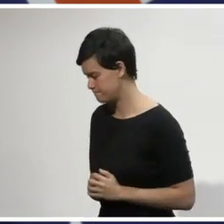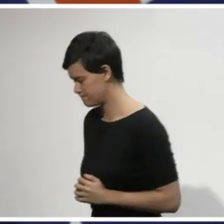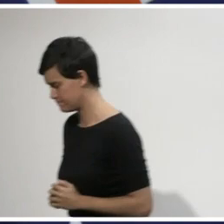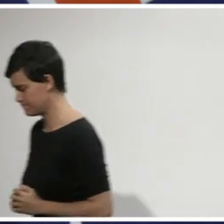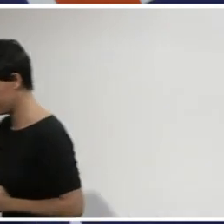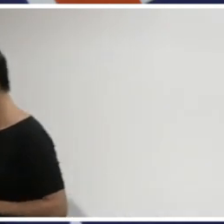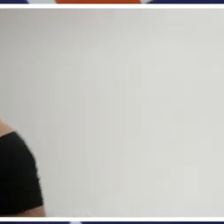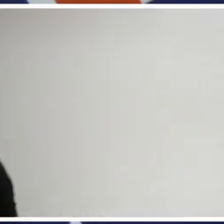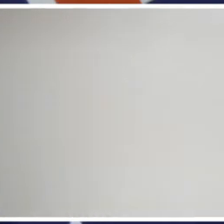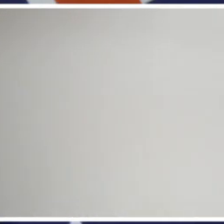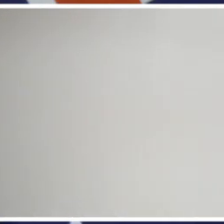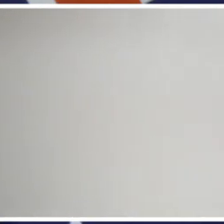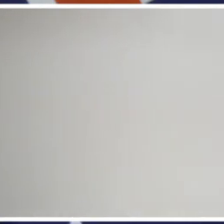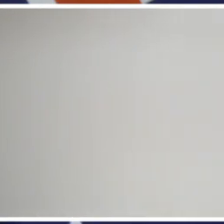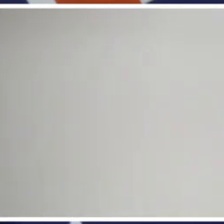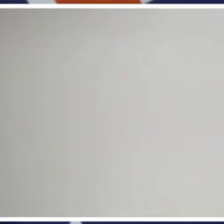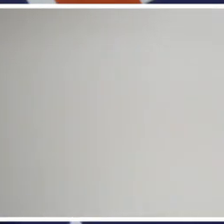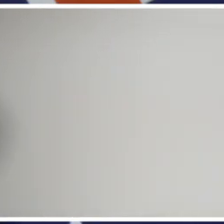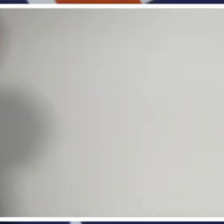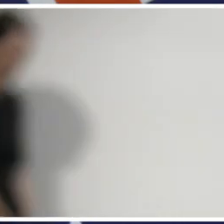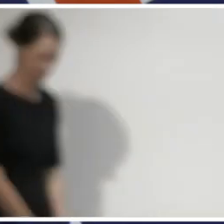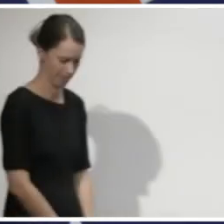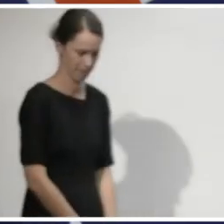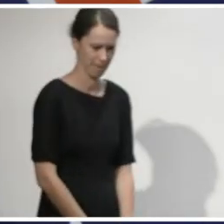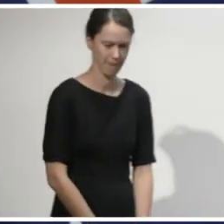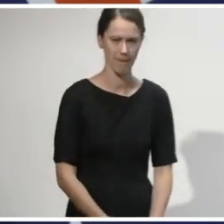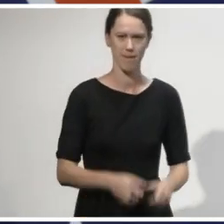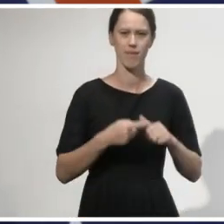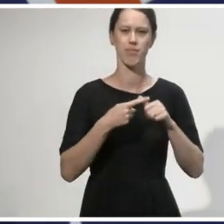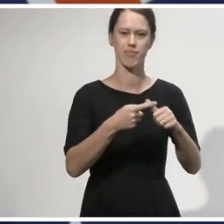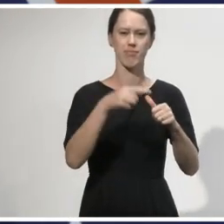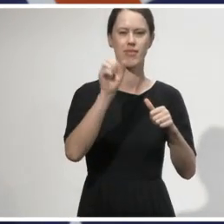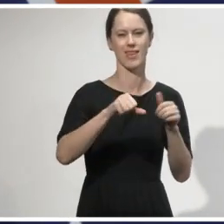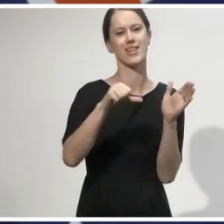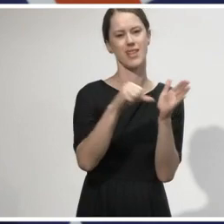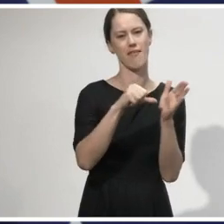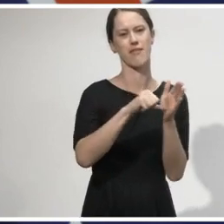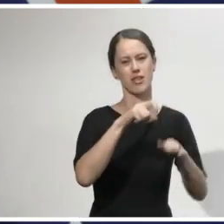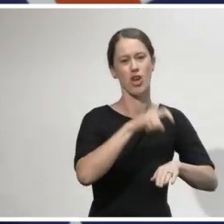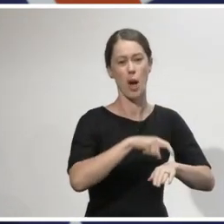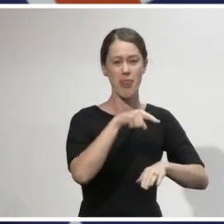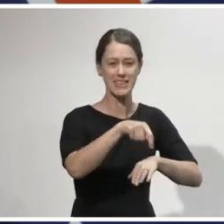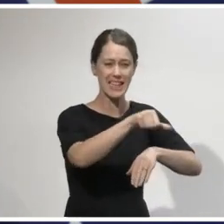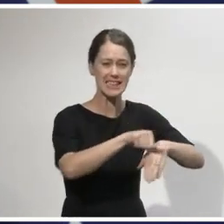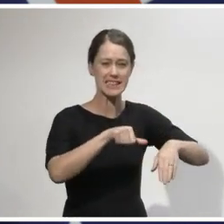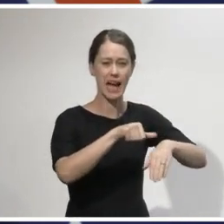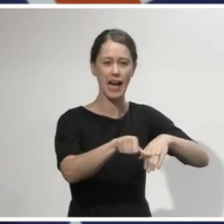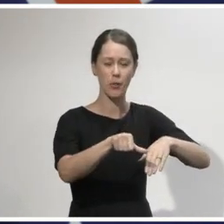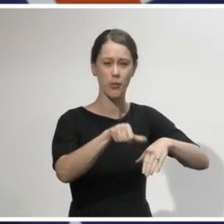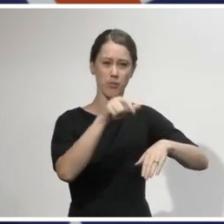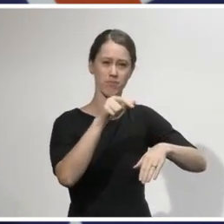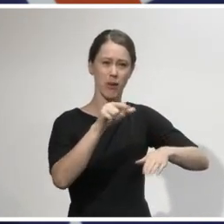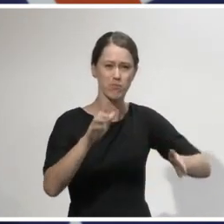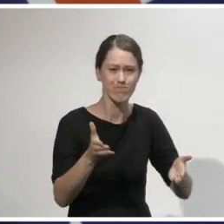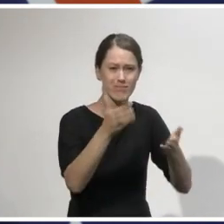We recognise that it is a challenge for many people. This is a Easter unlike other Easters, but I